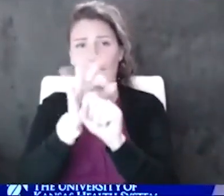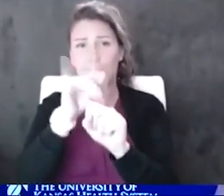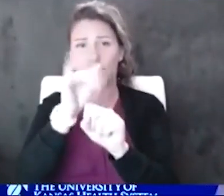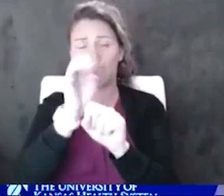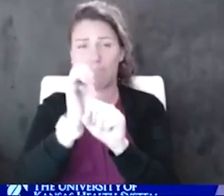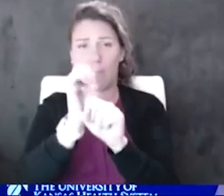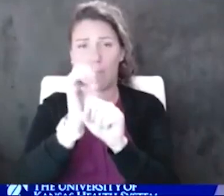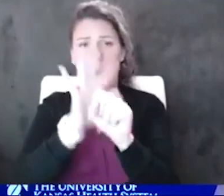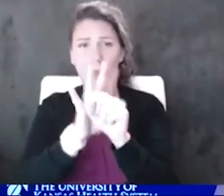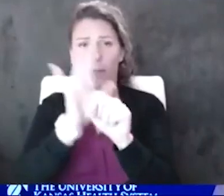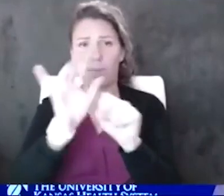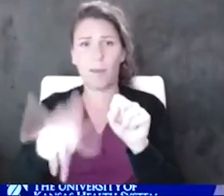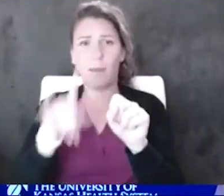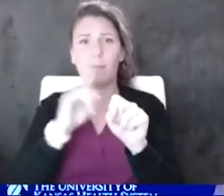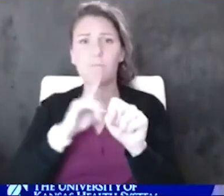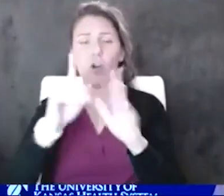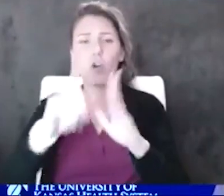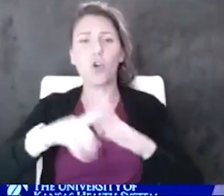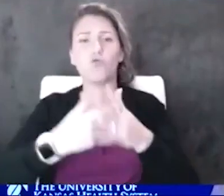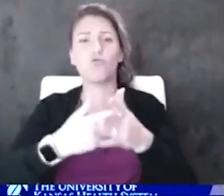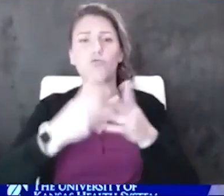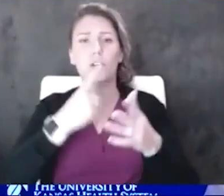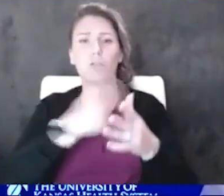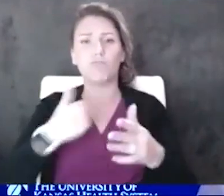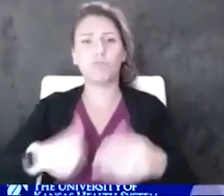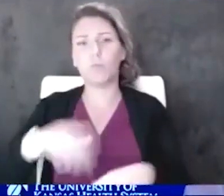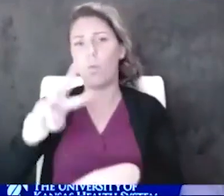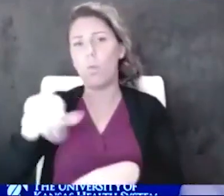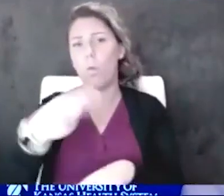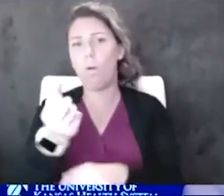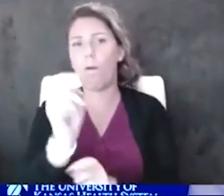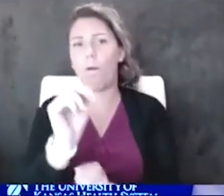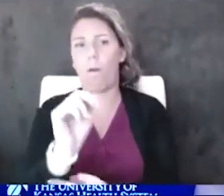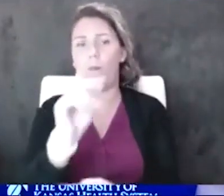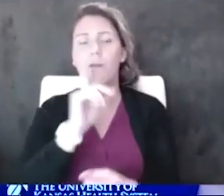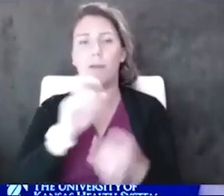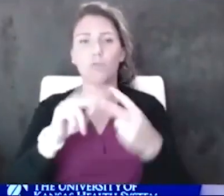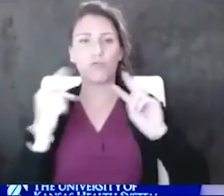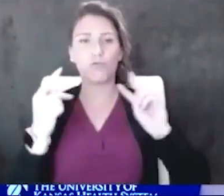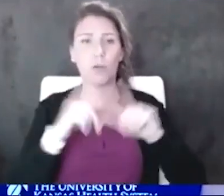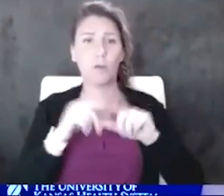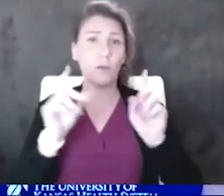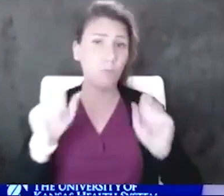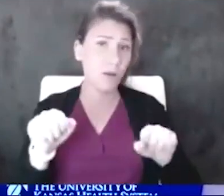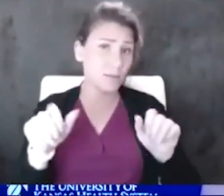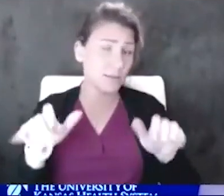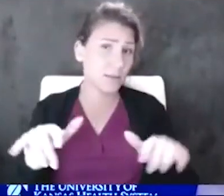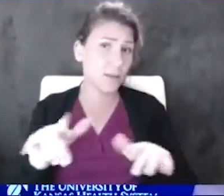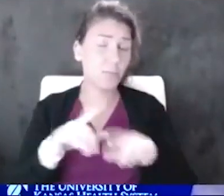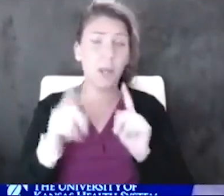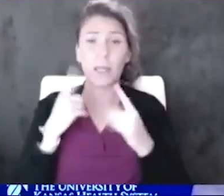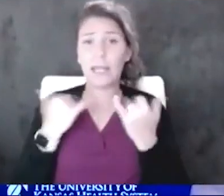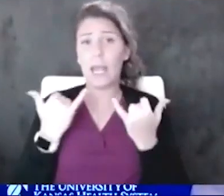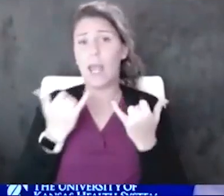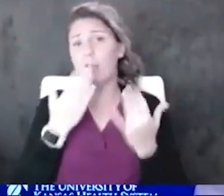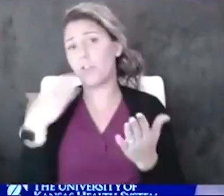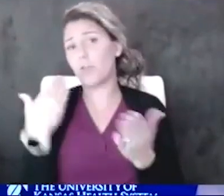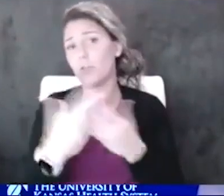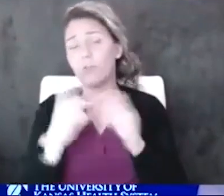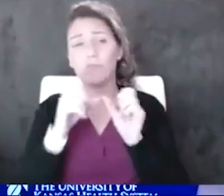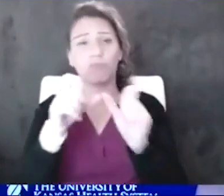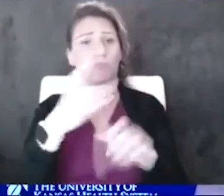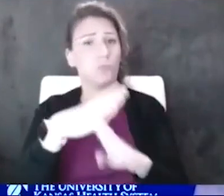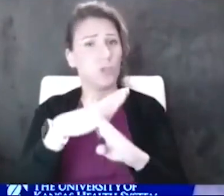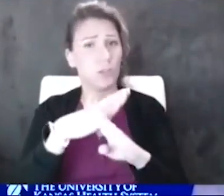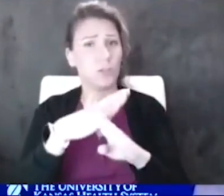will it happen? It possibly could, but right now we seem to have really continued good protection